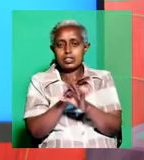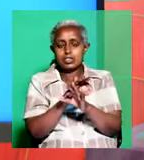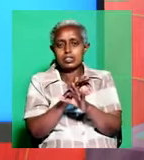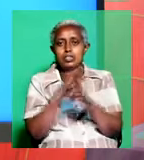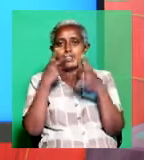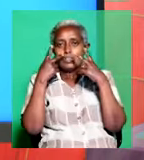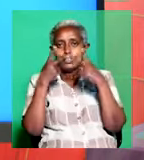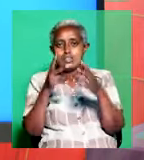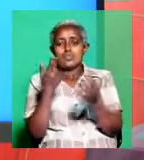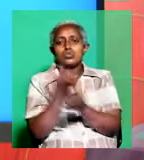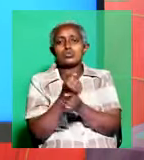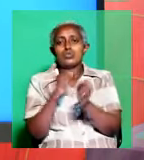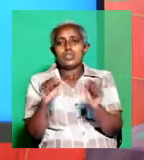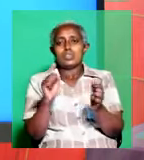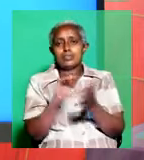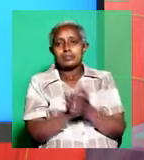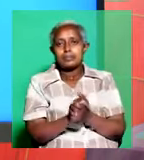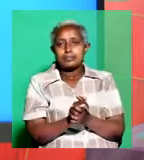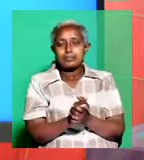let's see the solution.